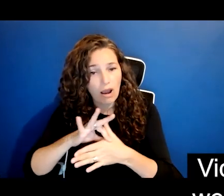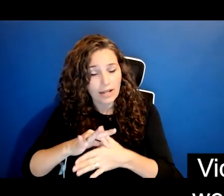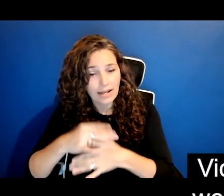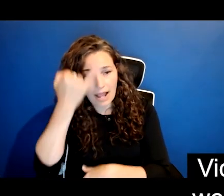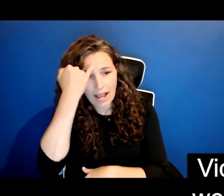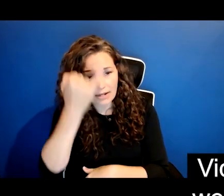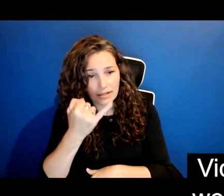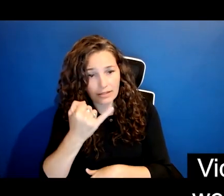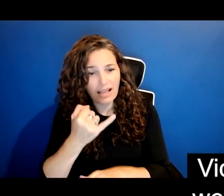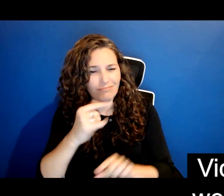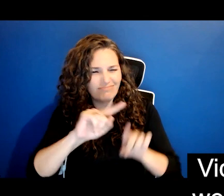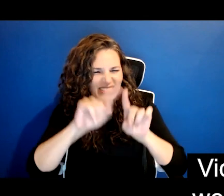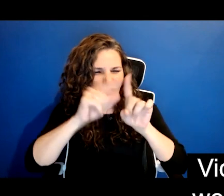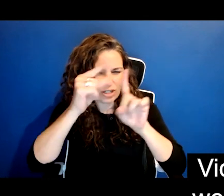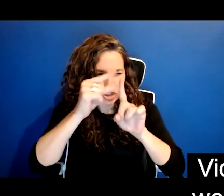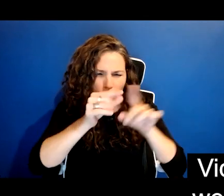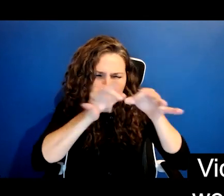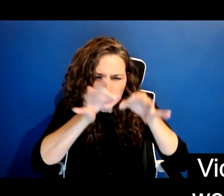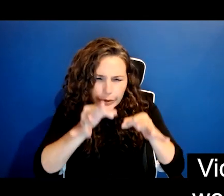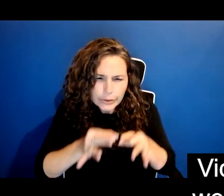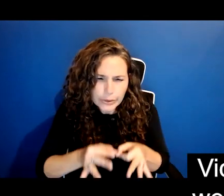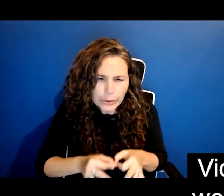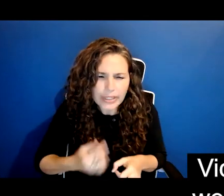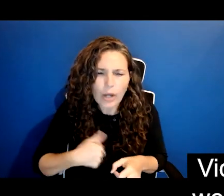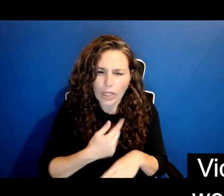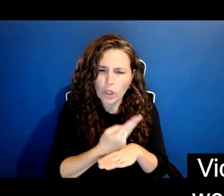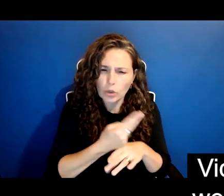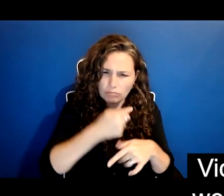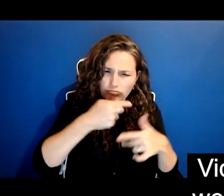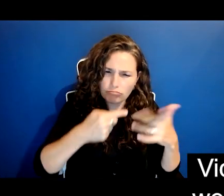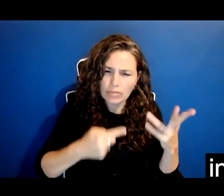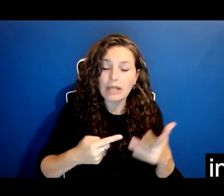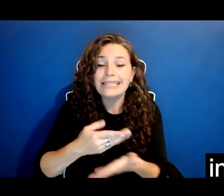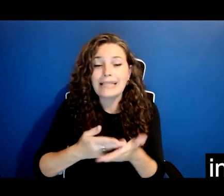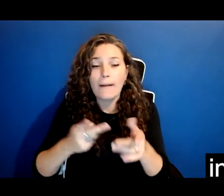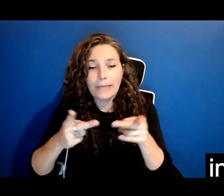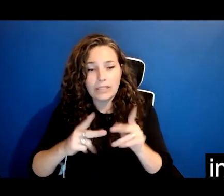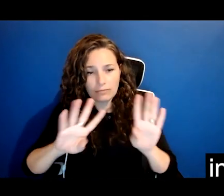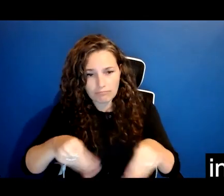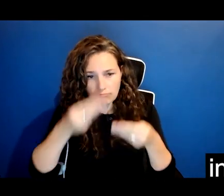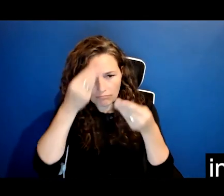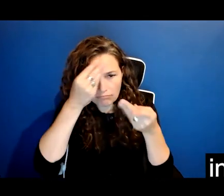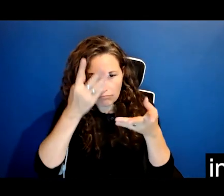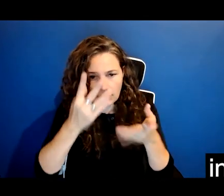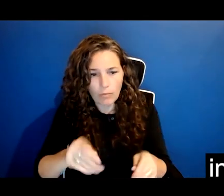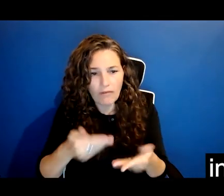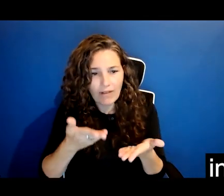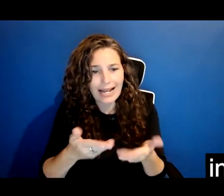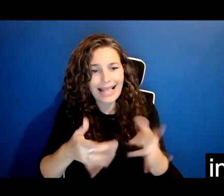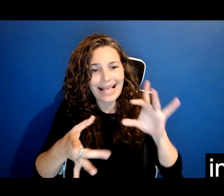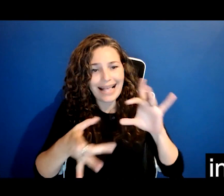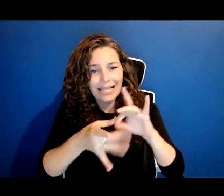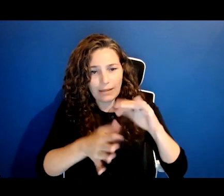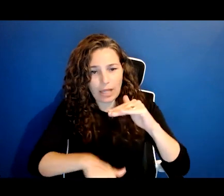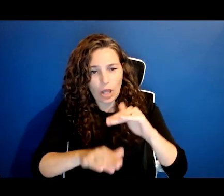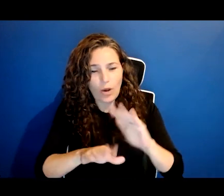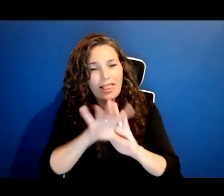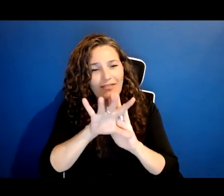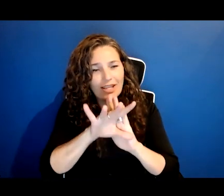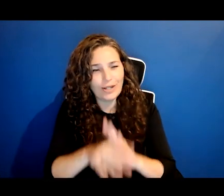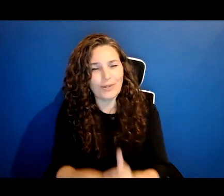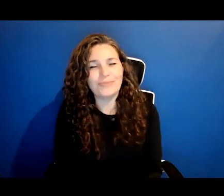content ideas, a glossary of the terms we used, and some places you can get more information are provided at the link below the video.